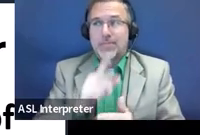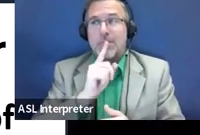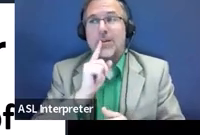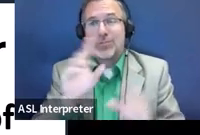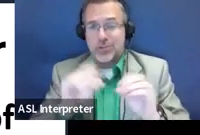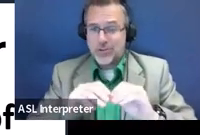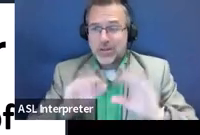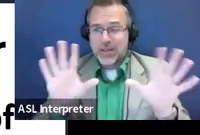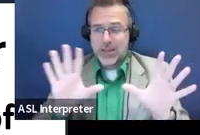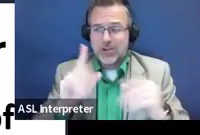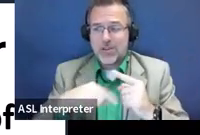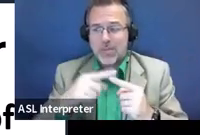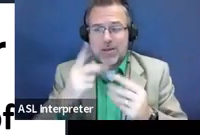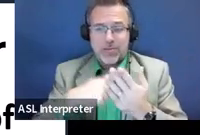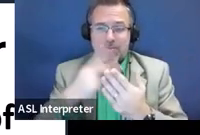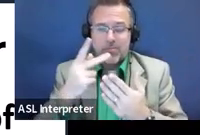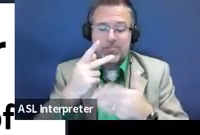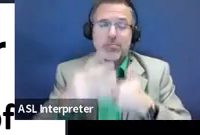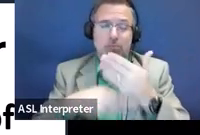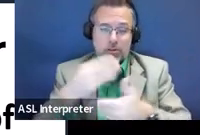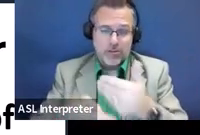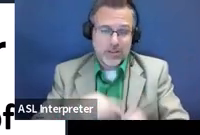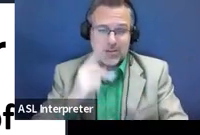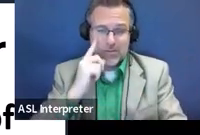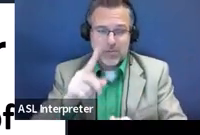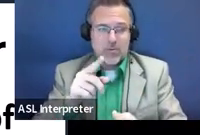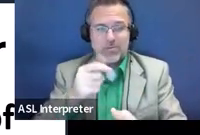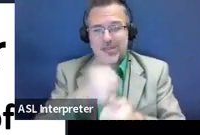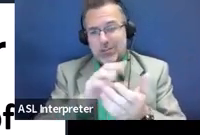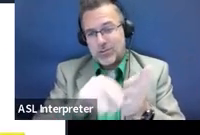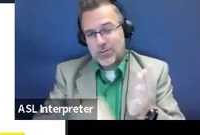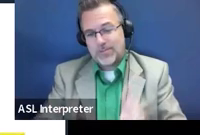about that progress for the student.